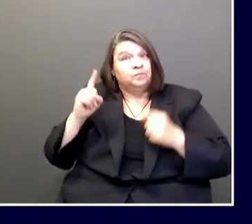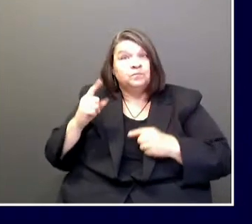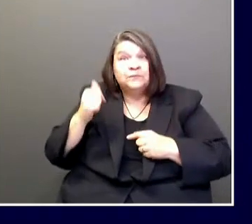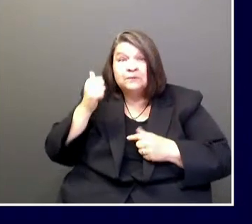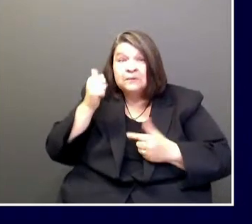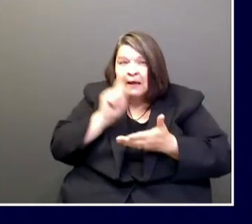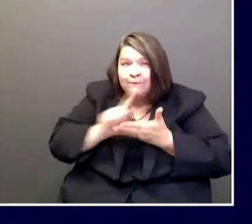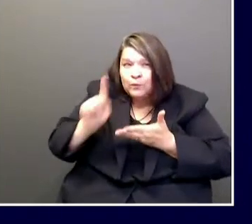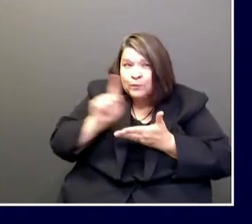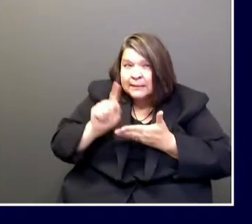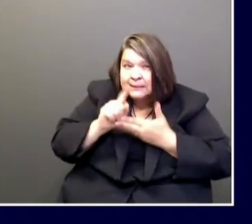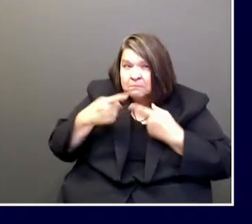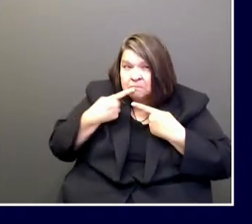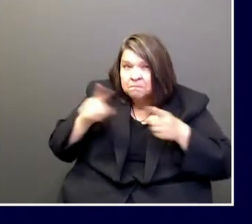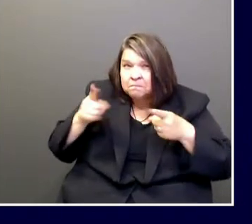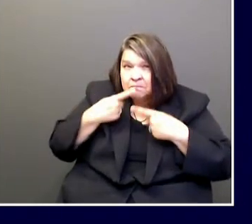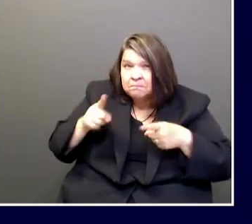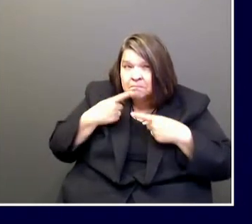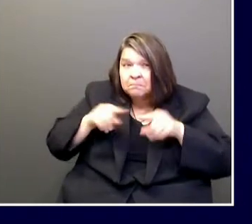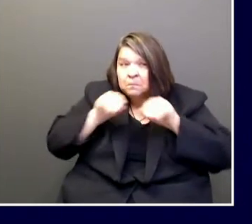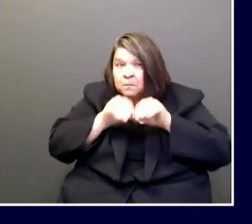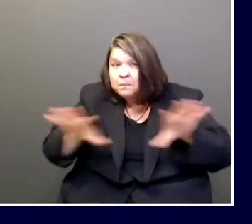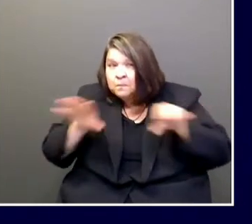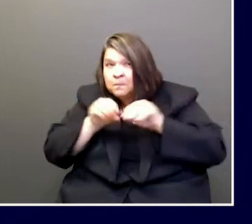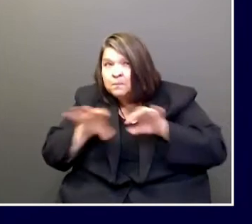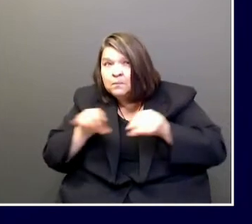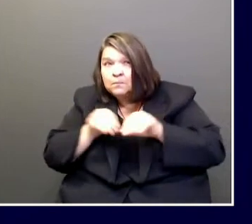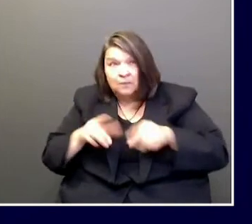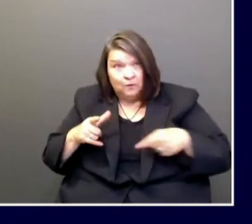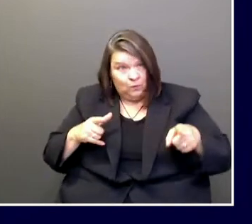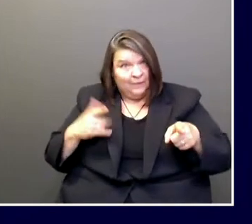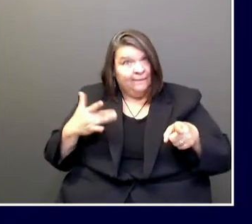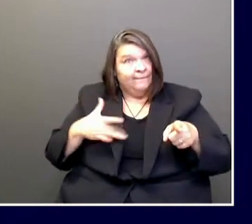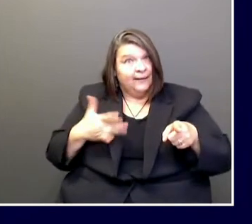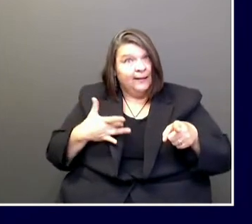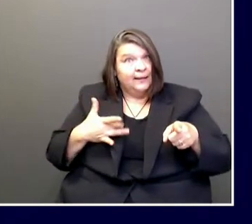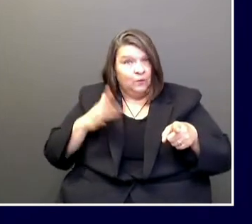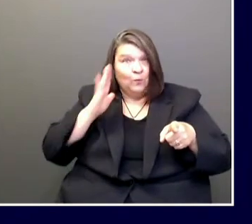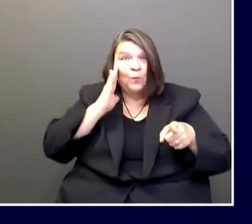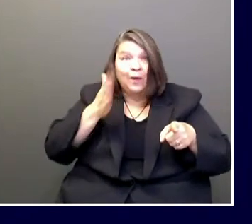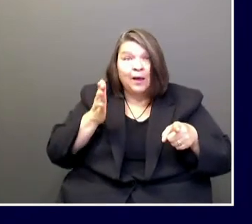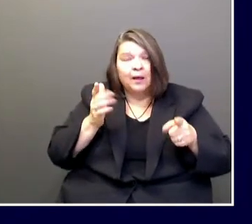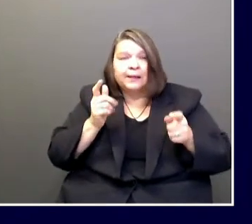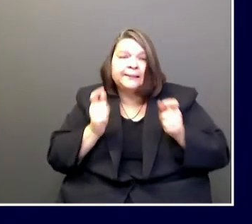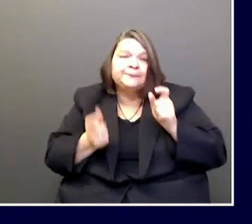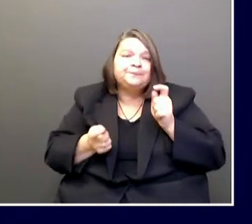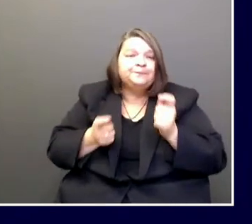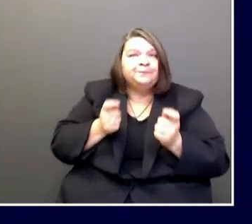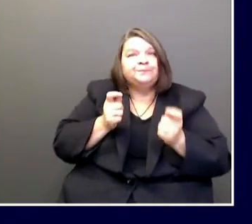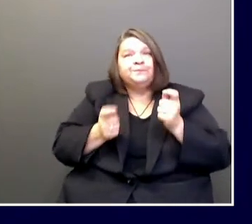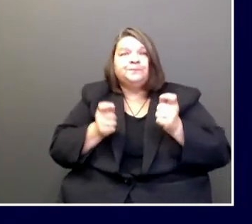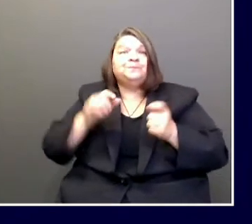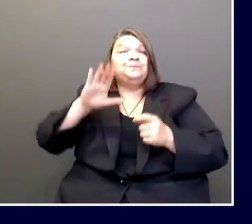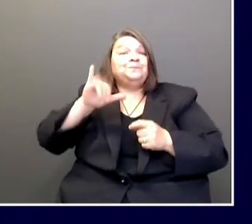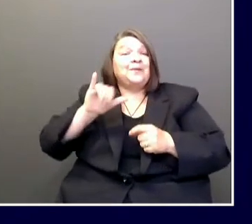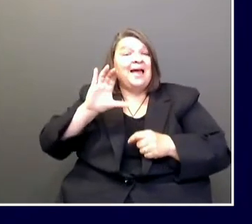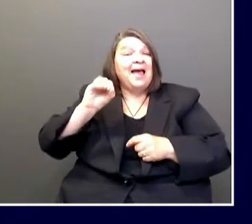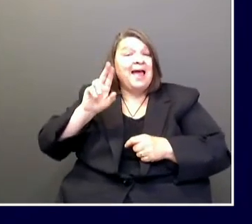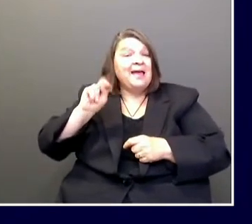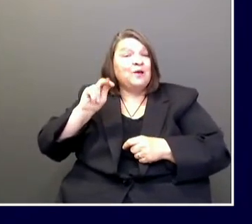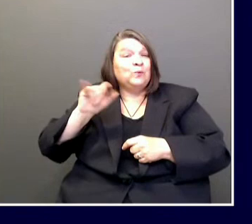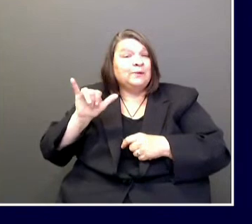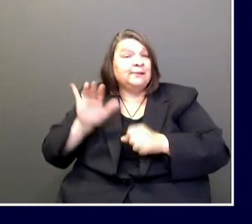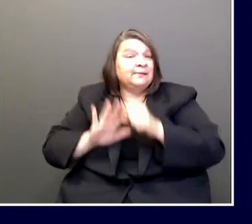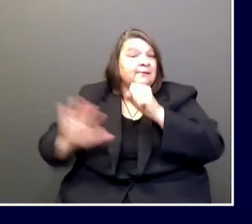be kind of new county designations once a week or more or less often than that? My understanding is that the US